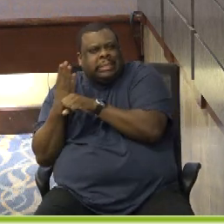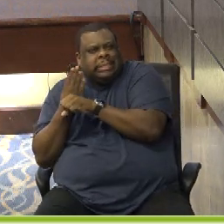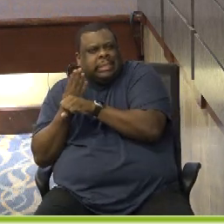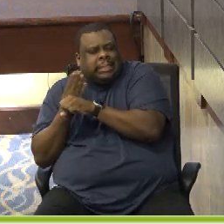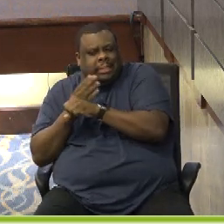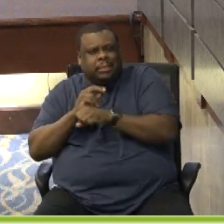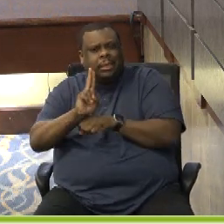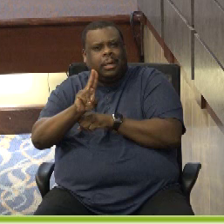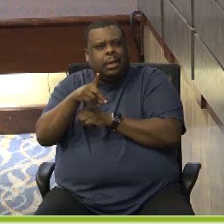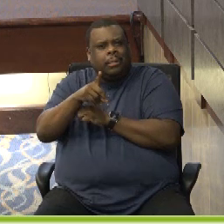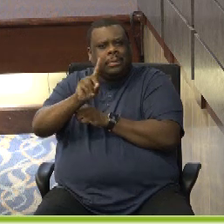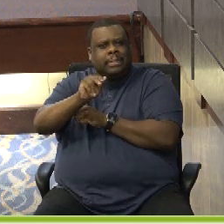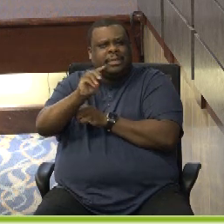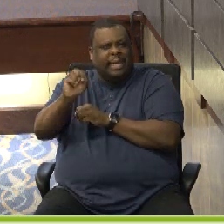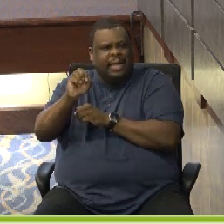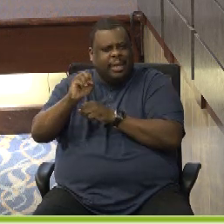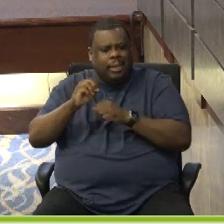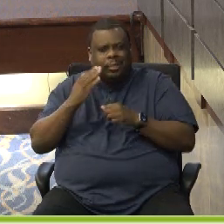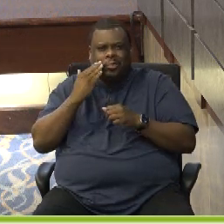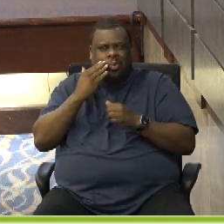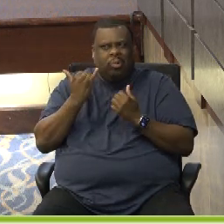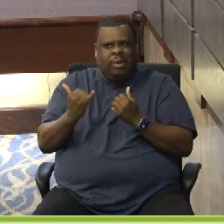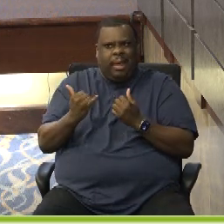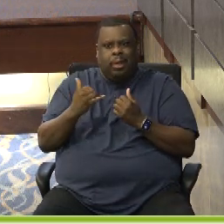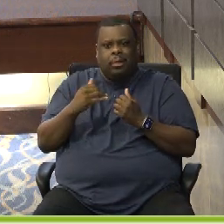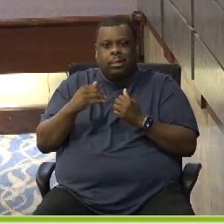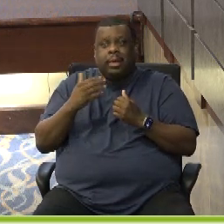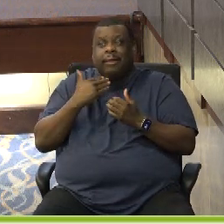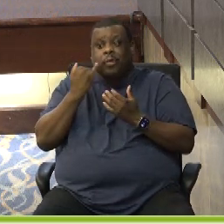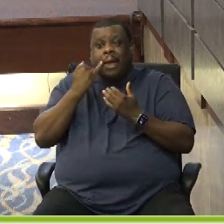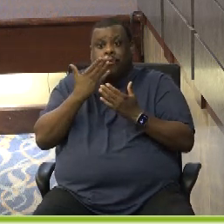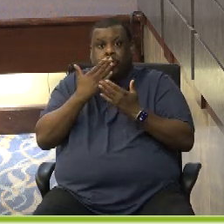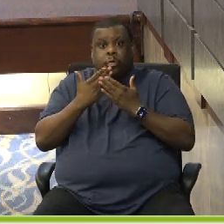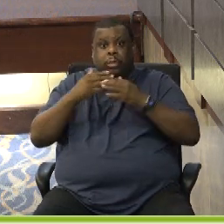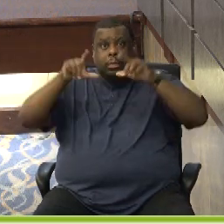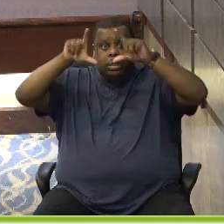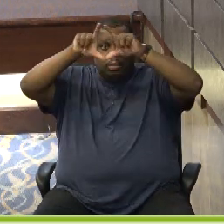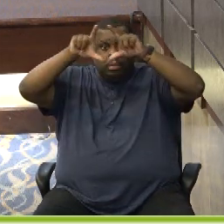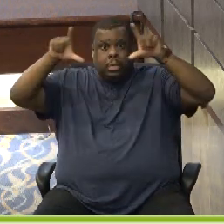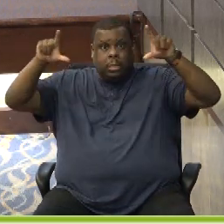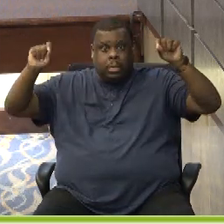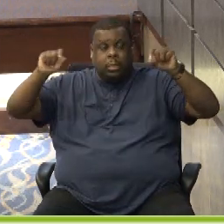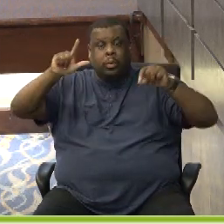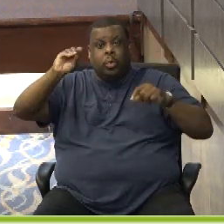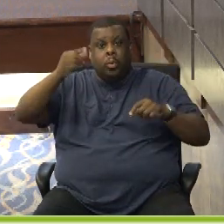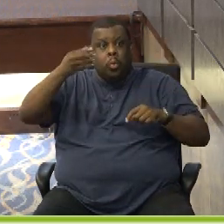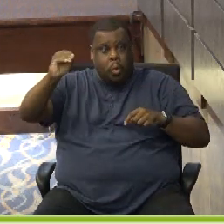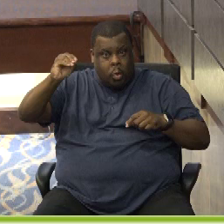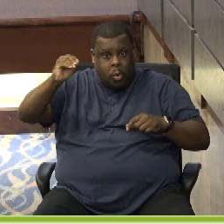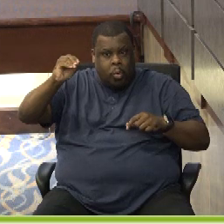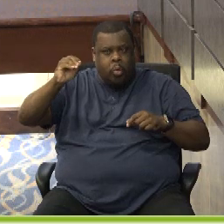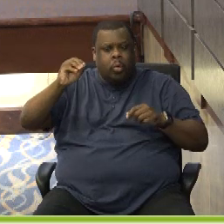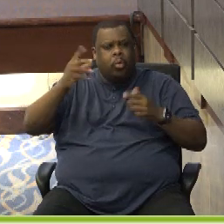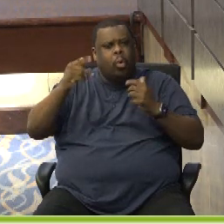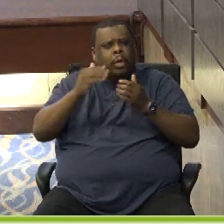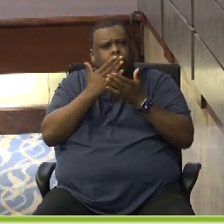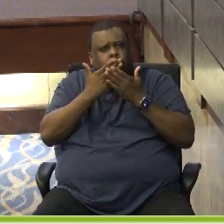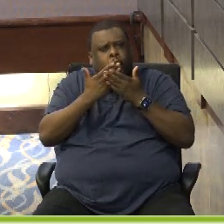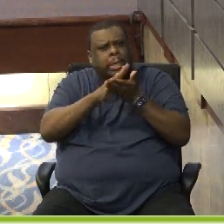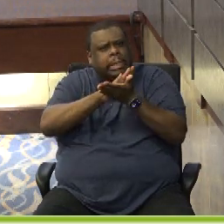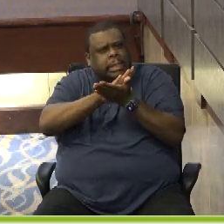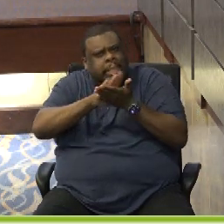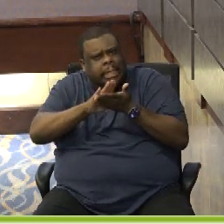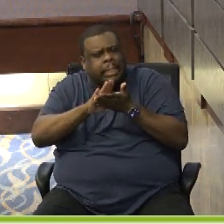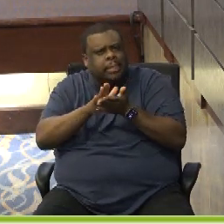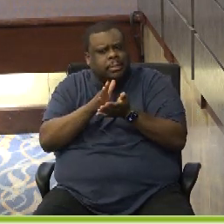the digital world that we live in. A lot of times logos need to live really small and tiny little avatars, and we like to clean them up so that they can